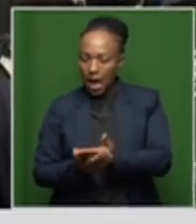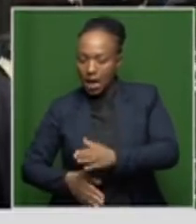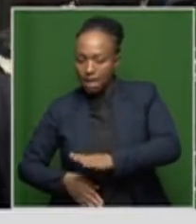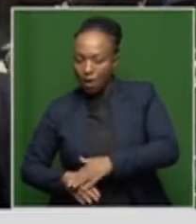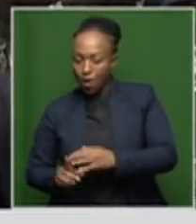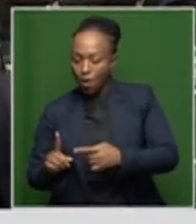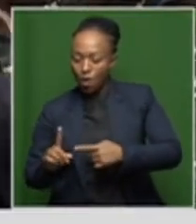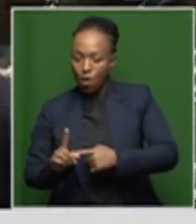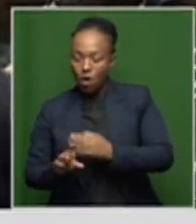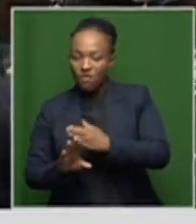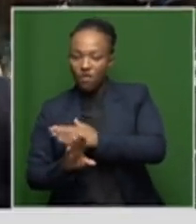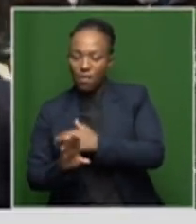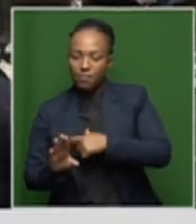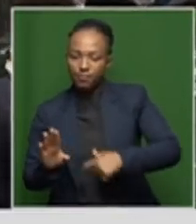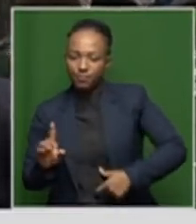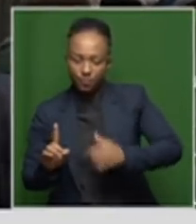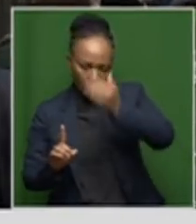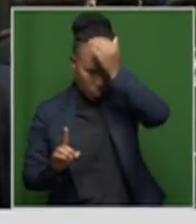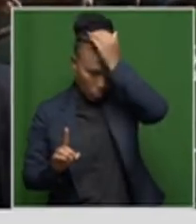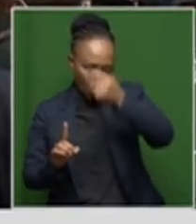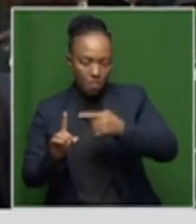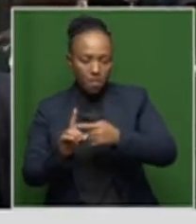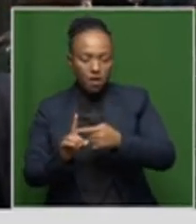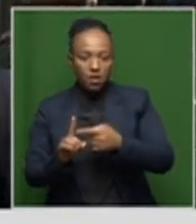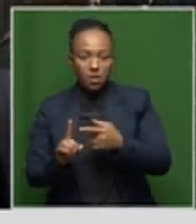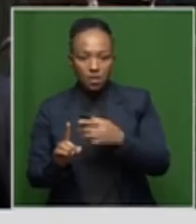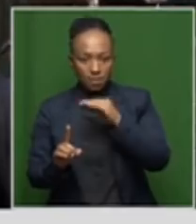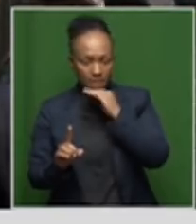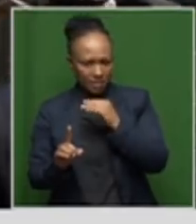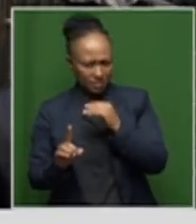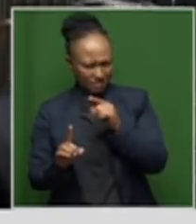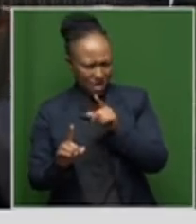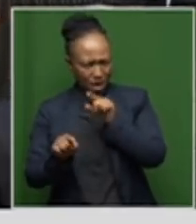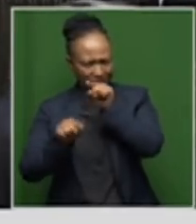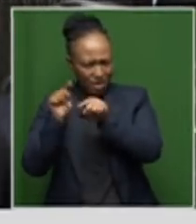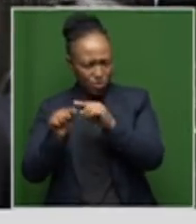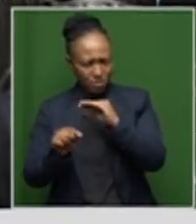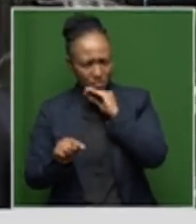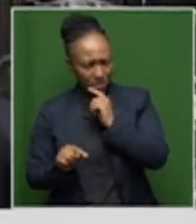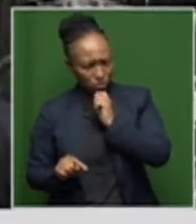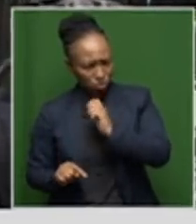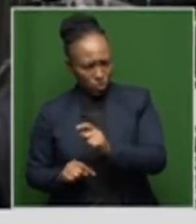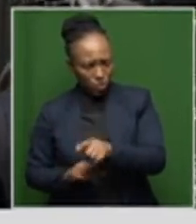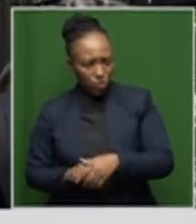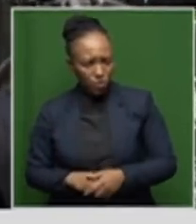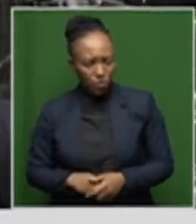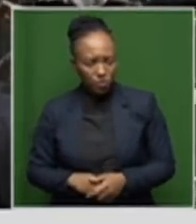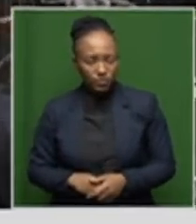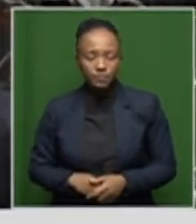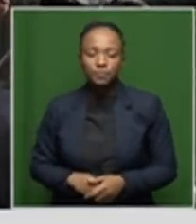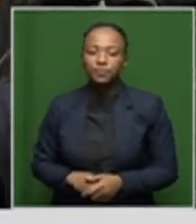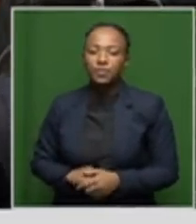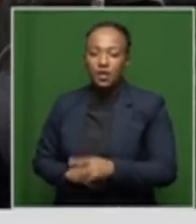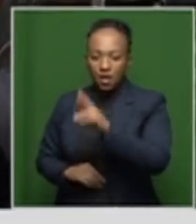number 1, which is the former deputy president and now former president of the Republic of South Africa. Is there any credence to those accusations they're making? You must remember a number of